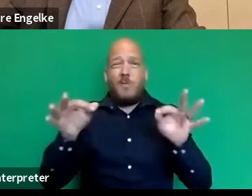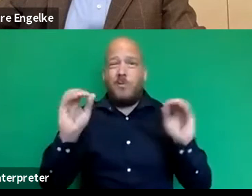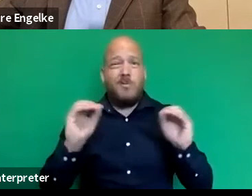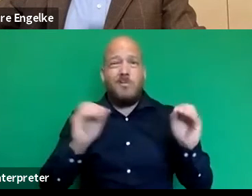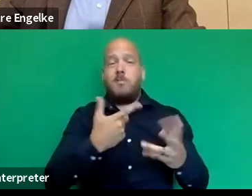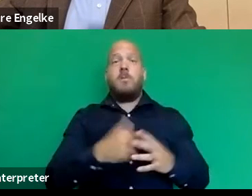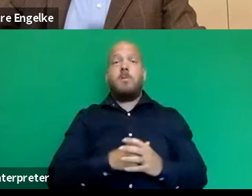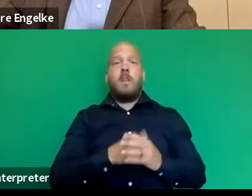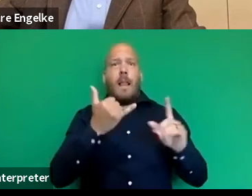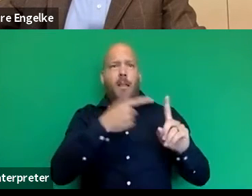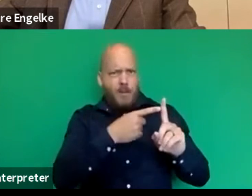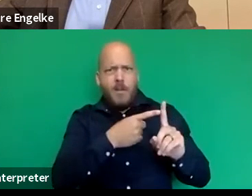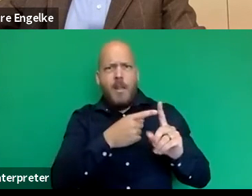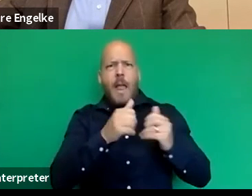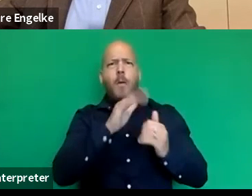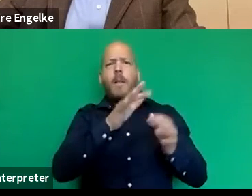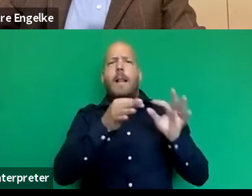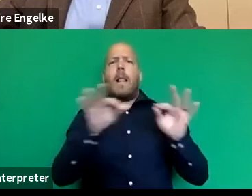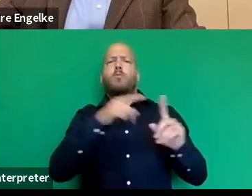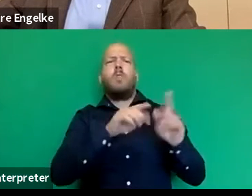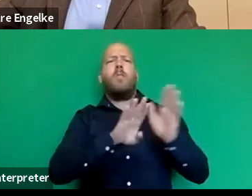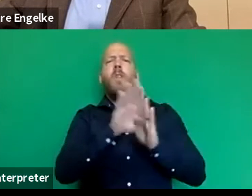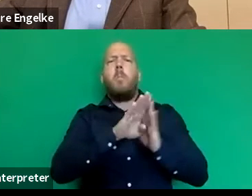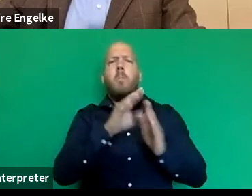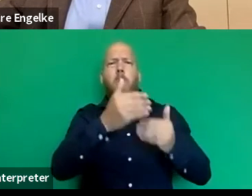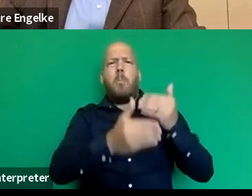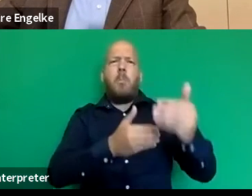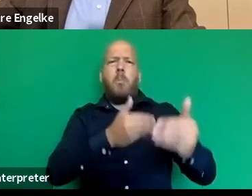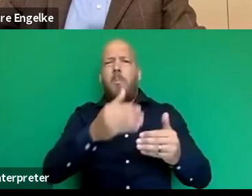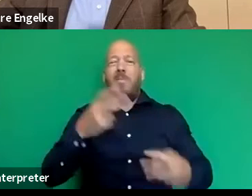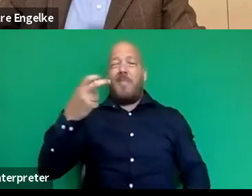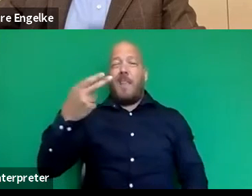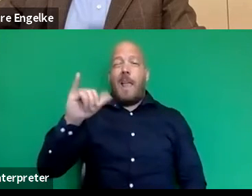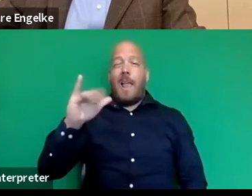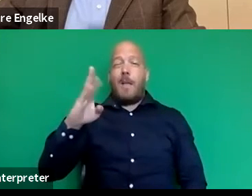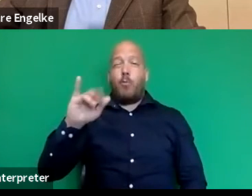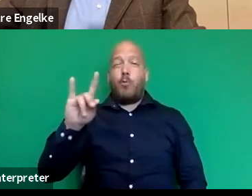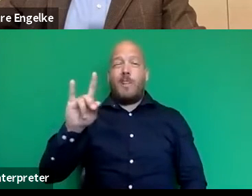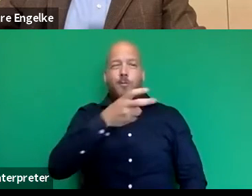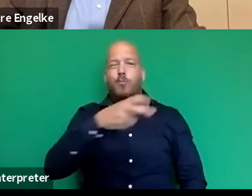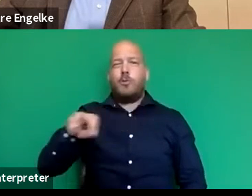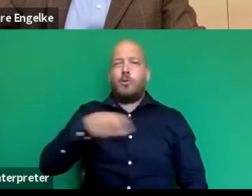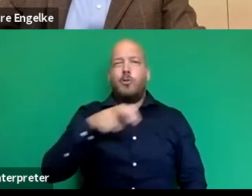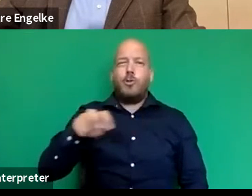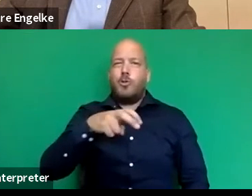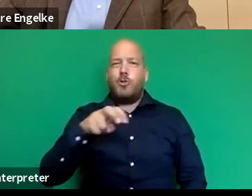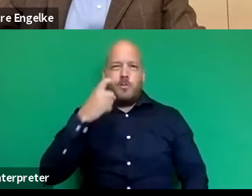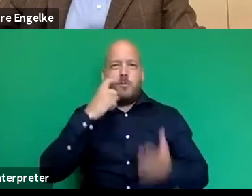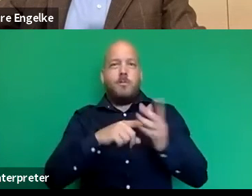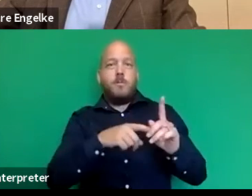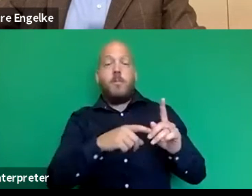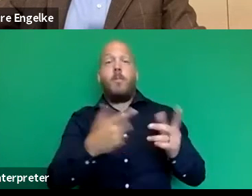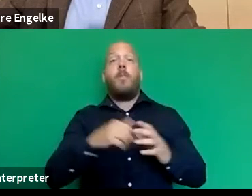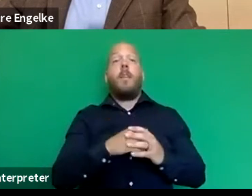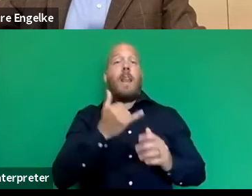our hybrid switching feature was our co-CEO, Joe, was testing the platform before we put it to market, and he